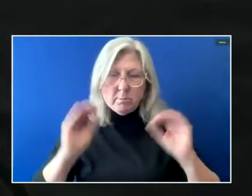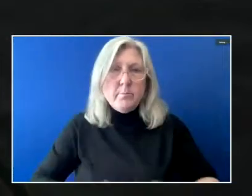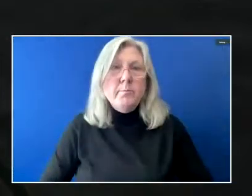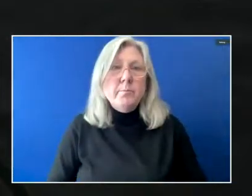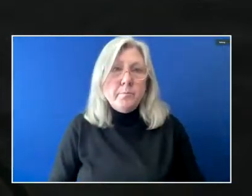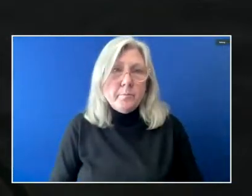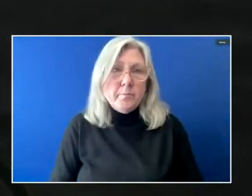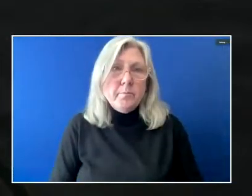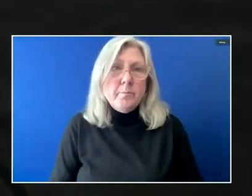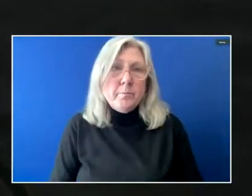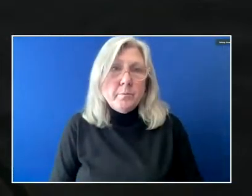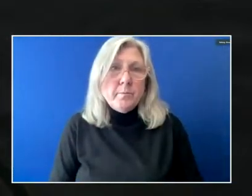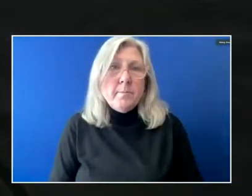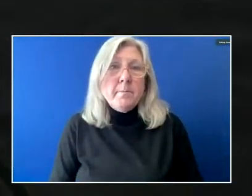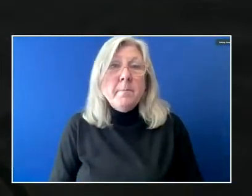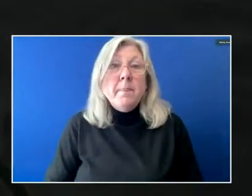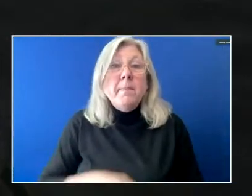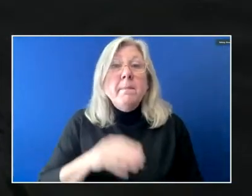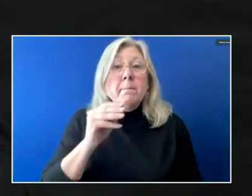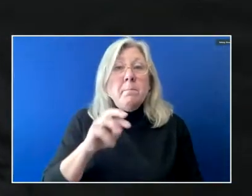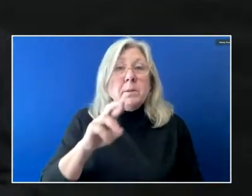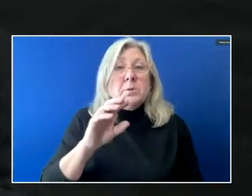um Mr